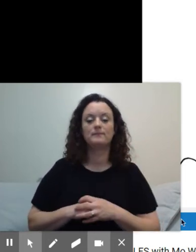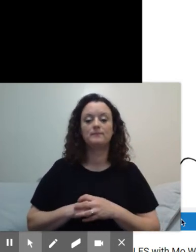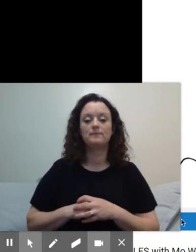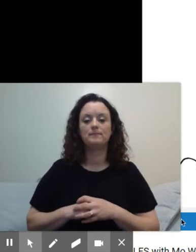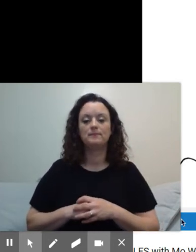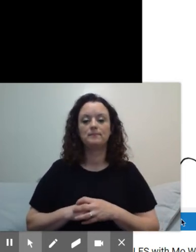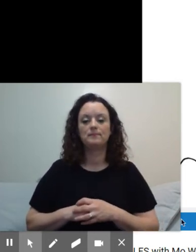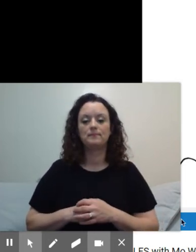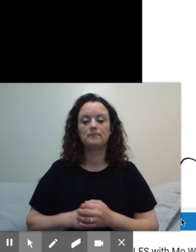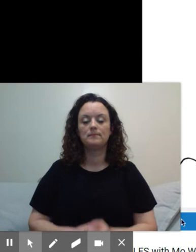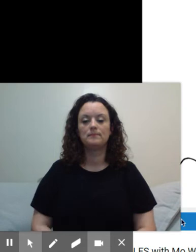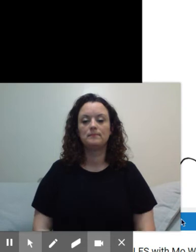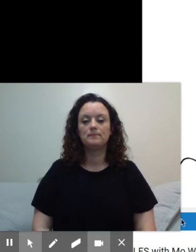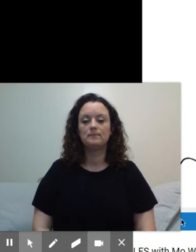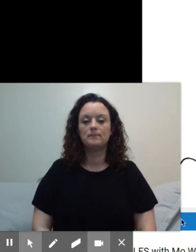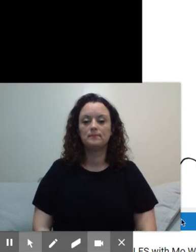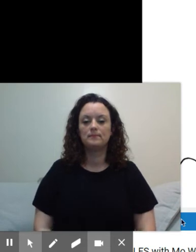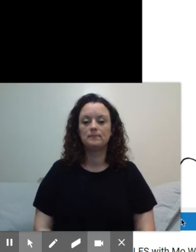And,